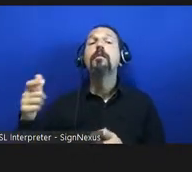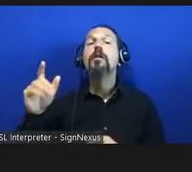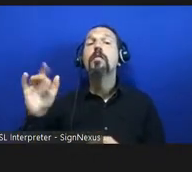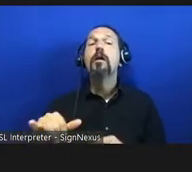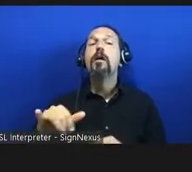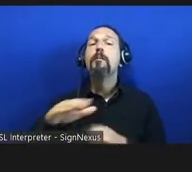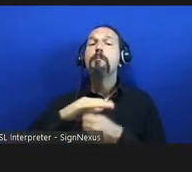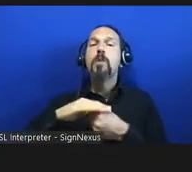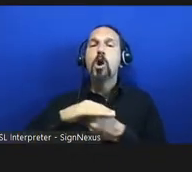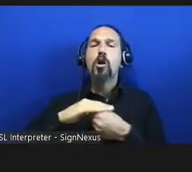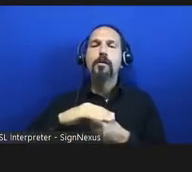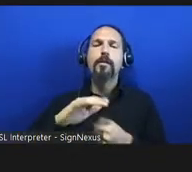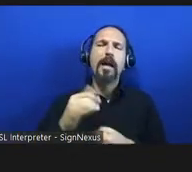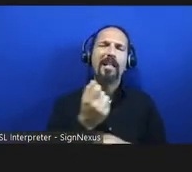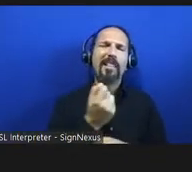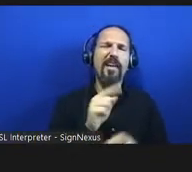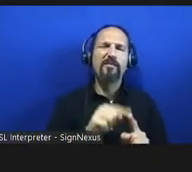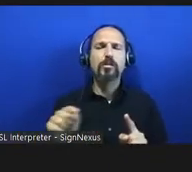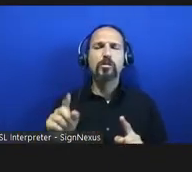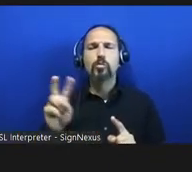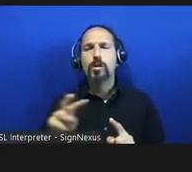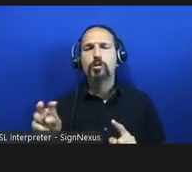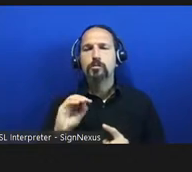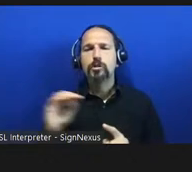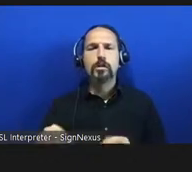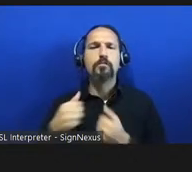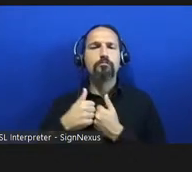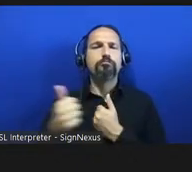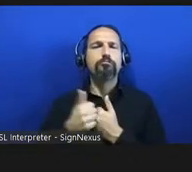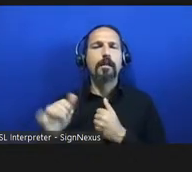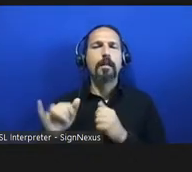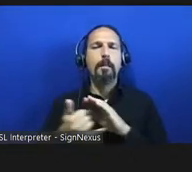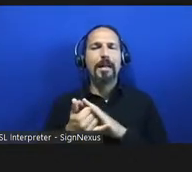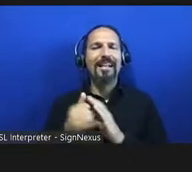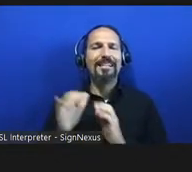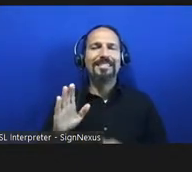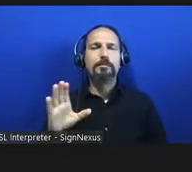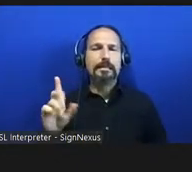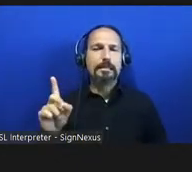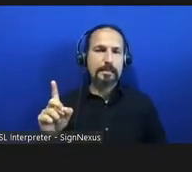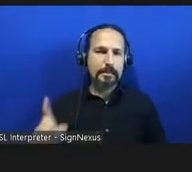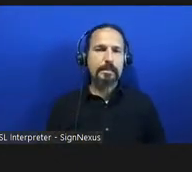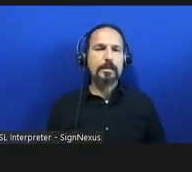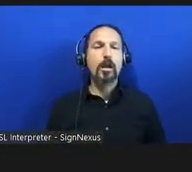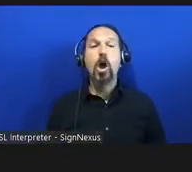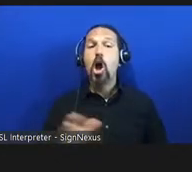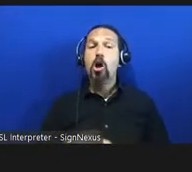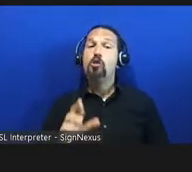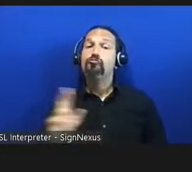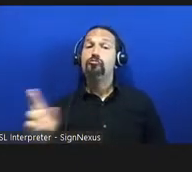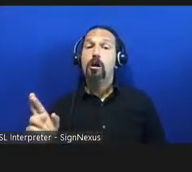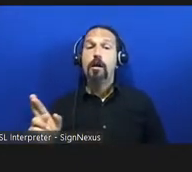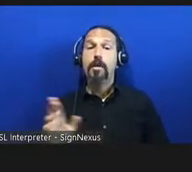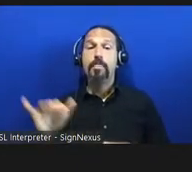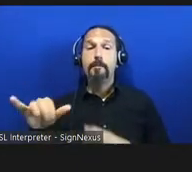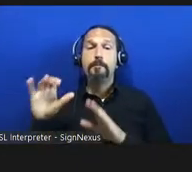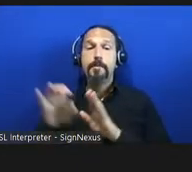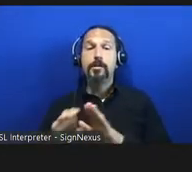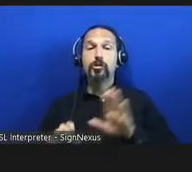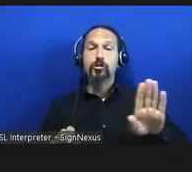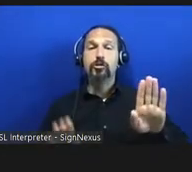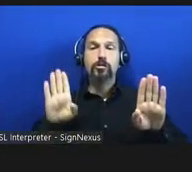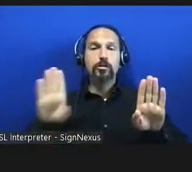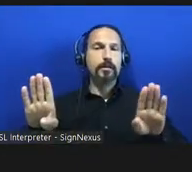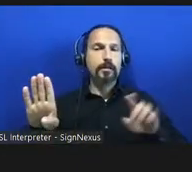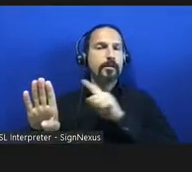boroughs contribute 11 to 22 percent of the commuters to the Manhattan Central business district on the right in the figure you can see that